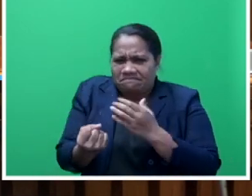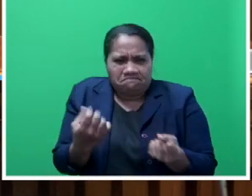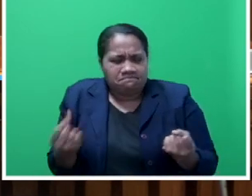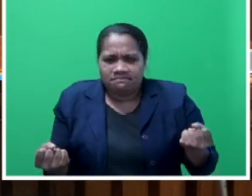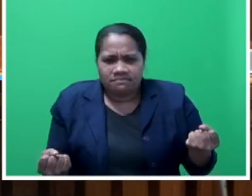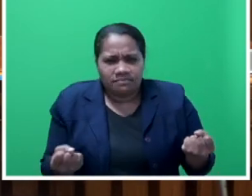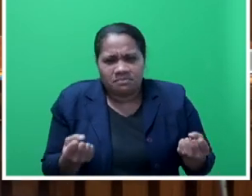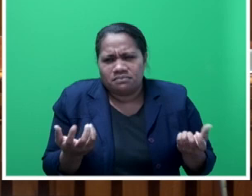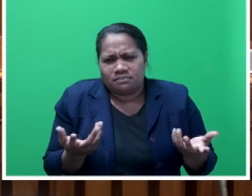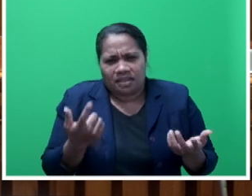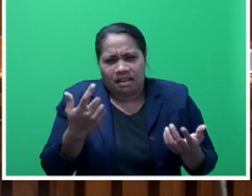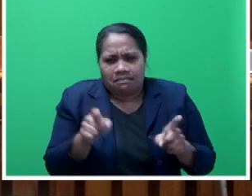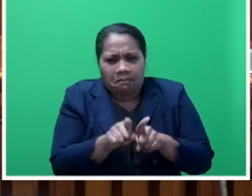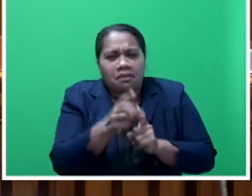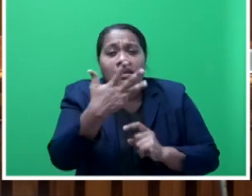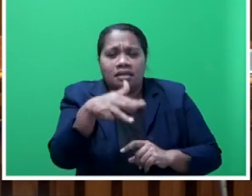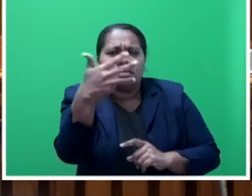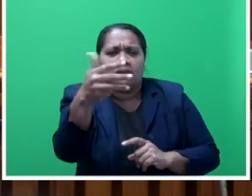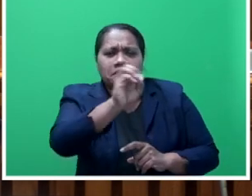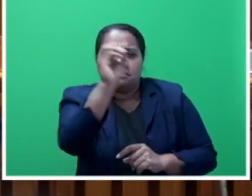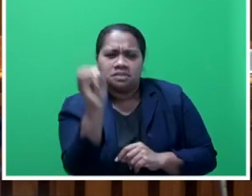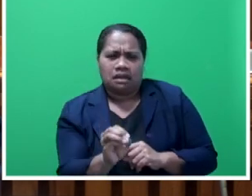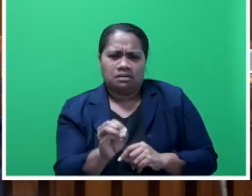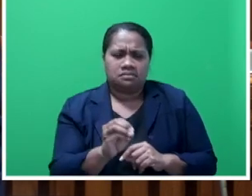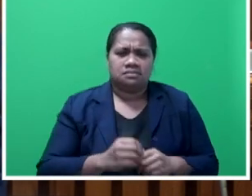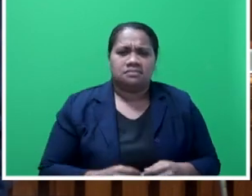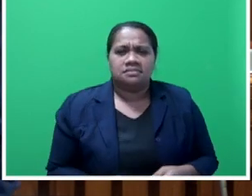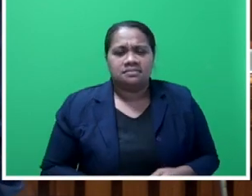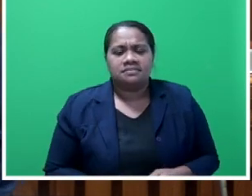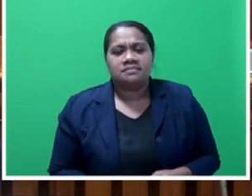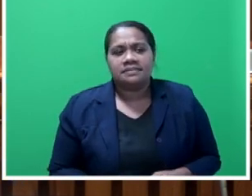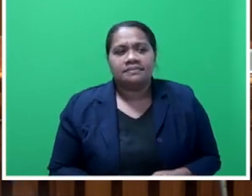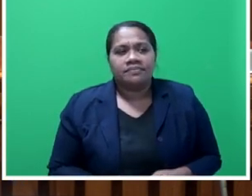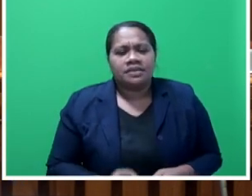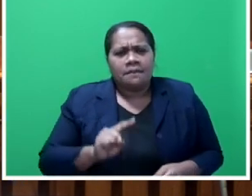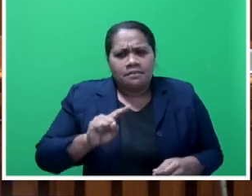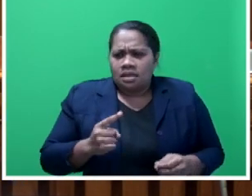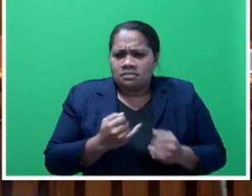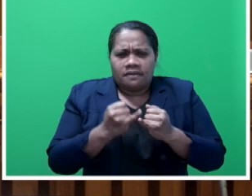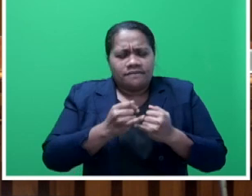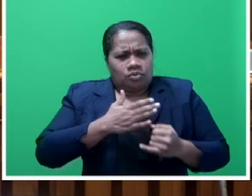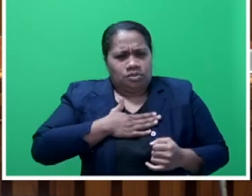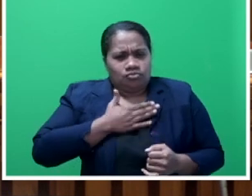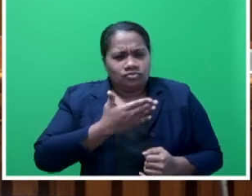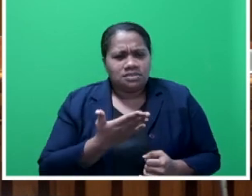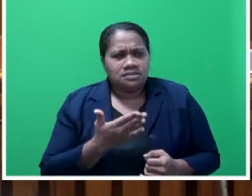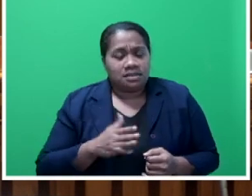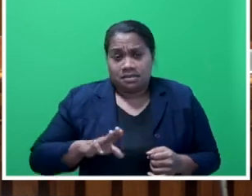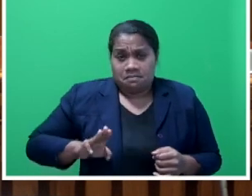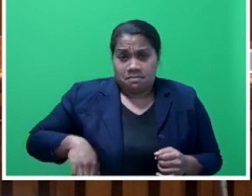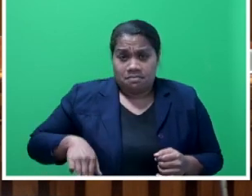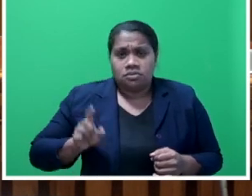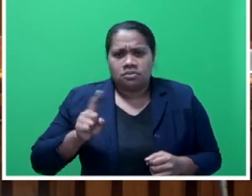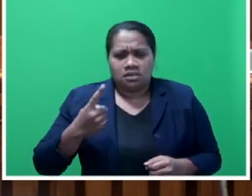of that. It is very interesting, Mr. Speaker, sir, that members have neglected